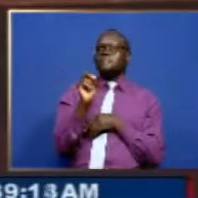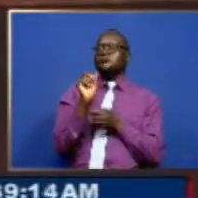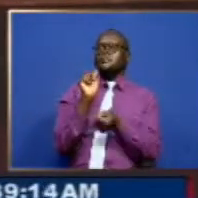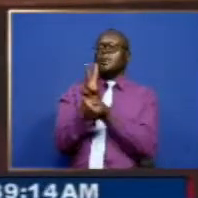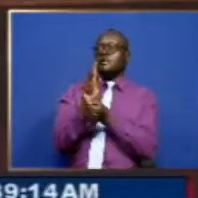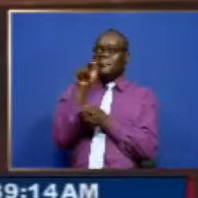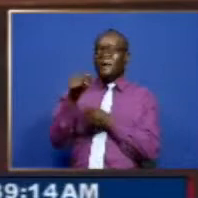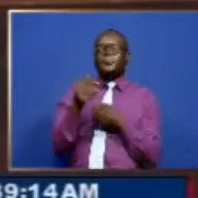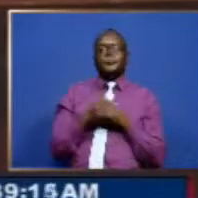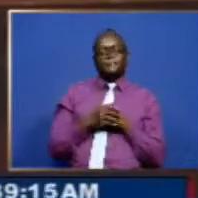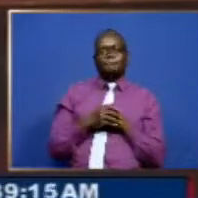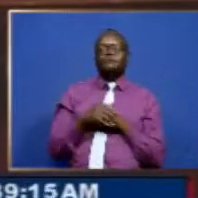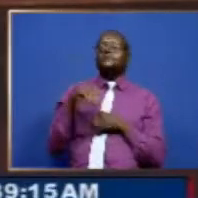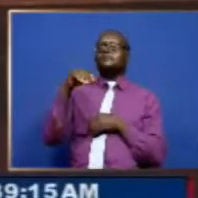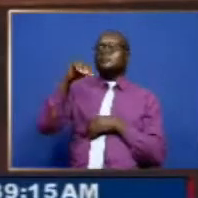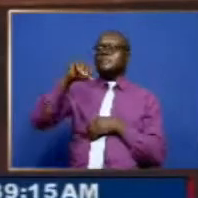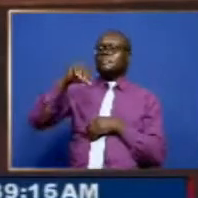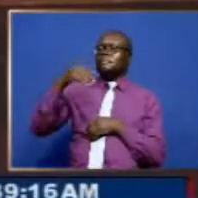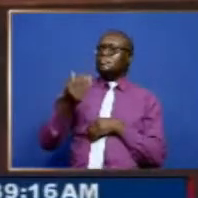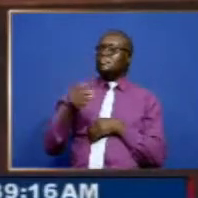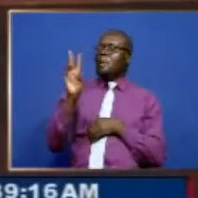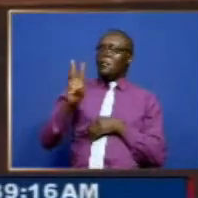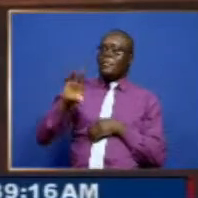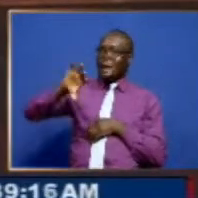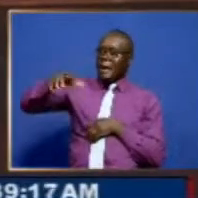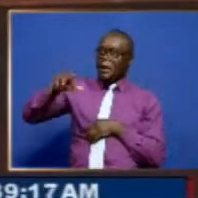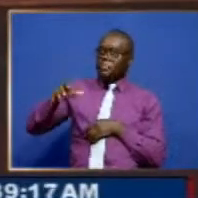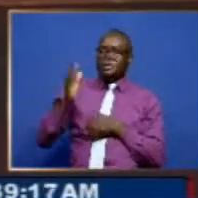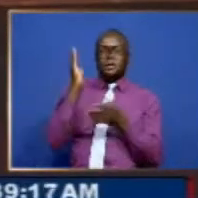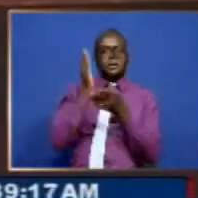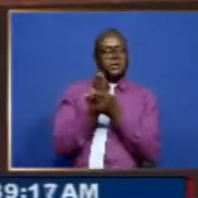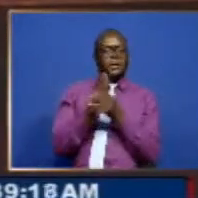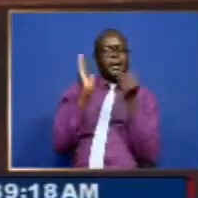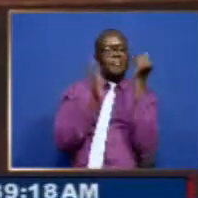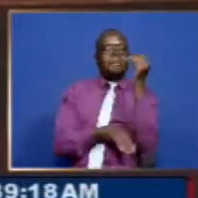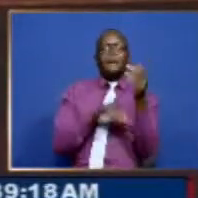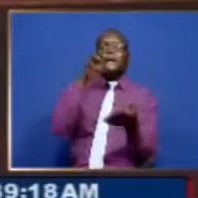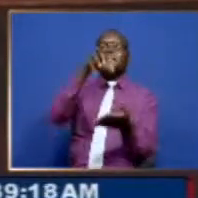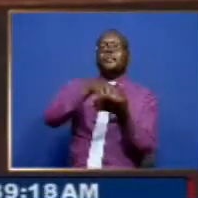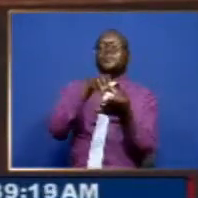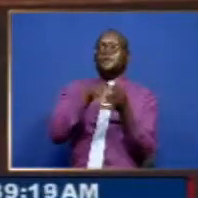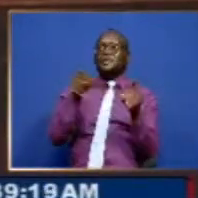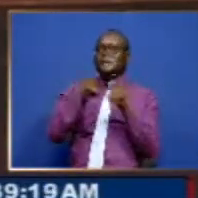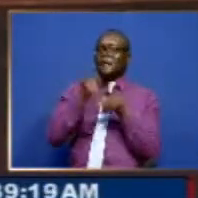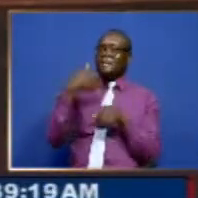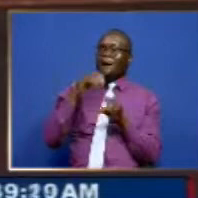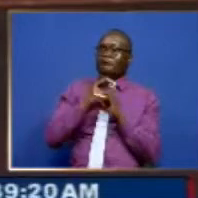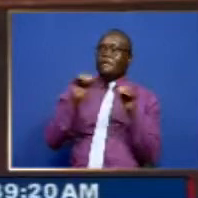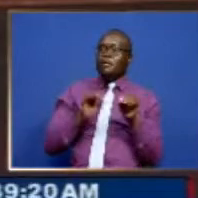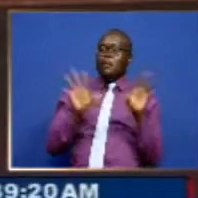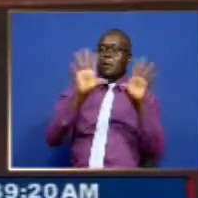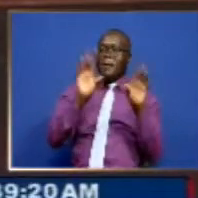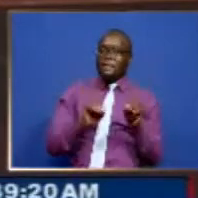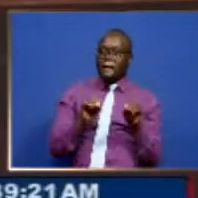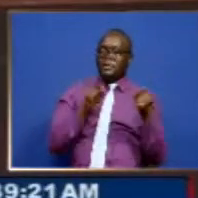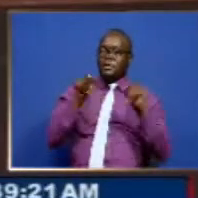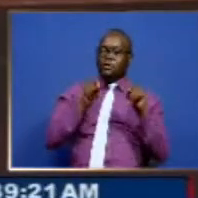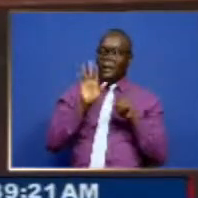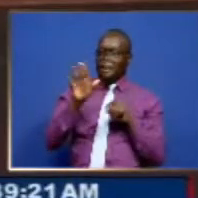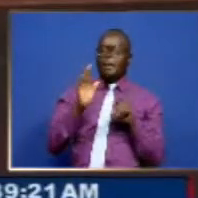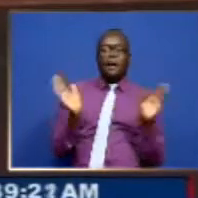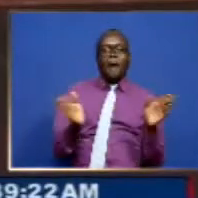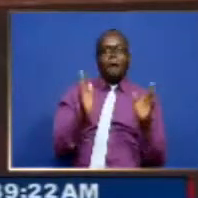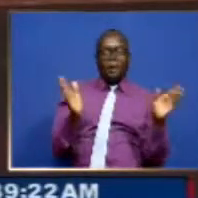This places Wajir County in a highly precarious position, as it will have no budget to run its